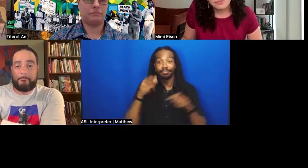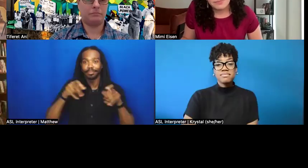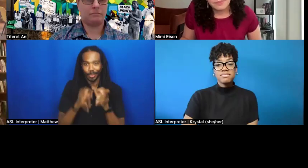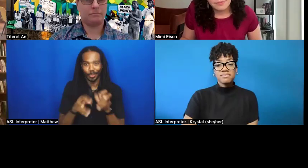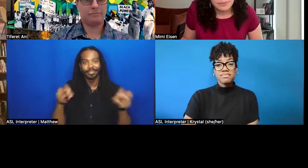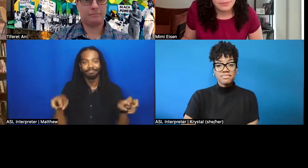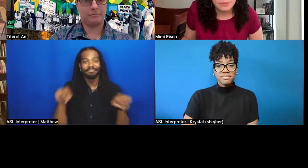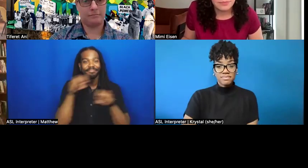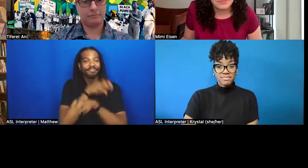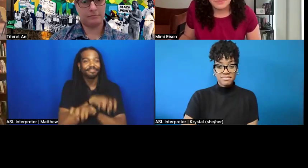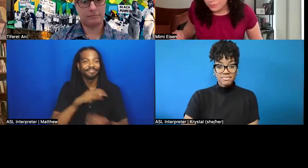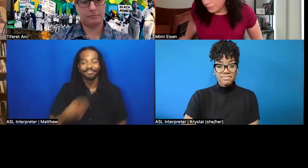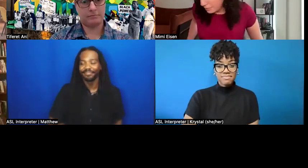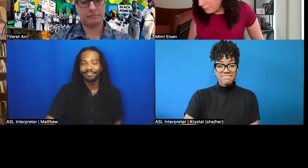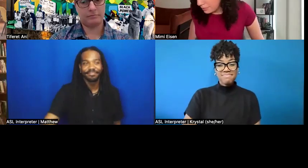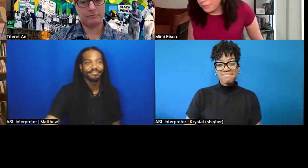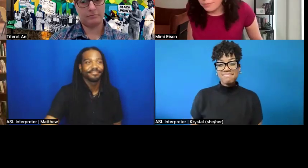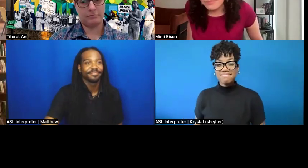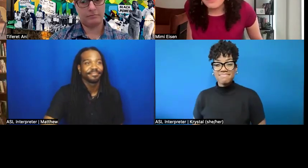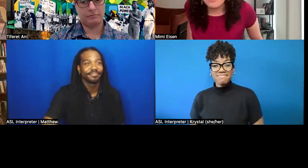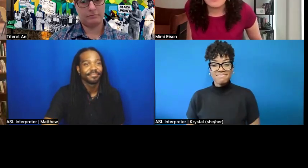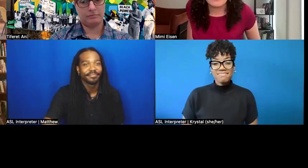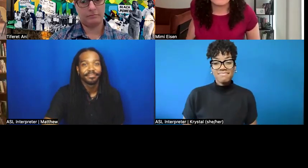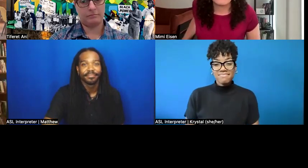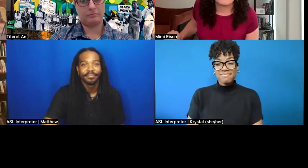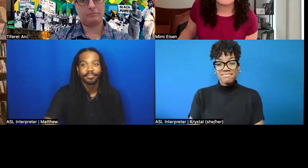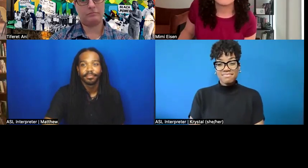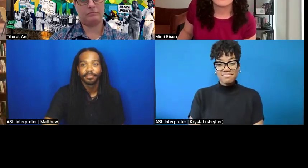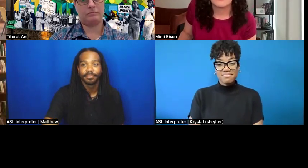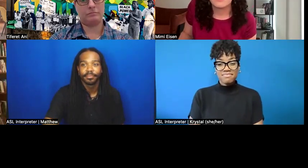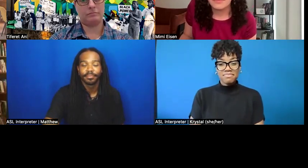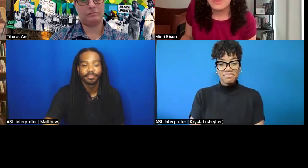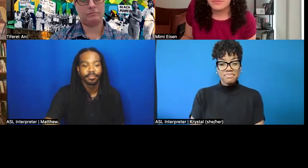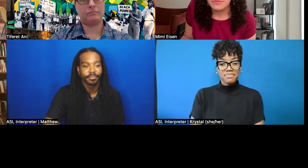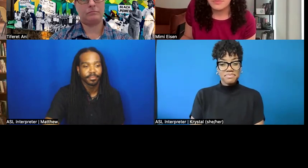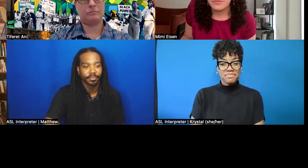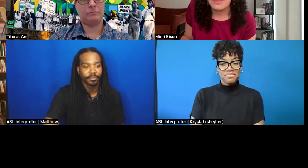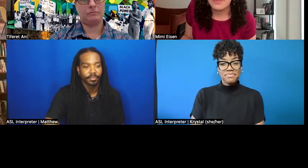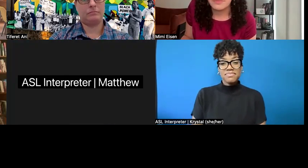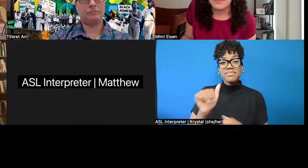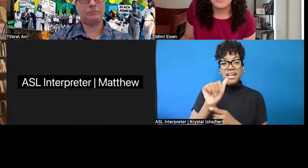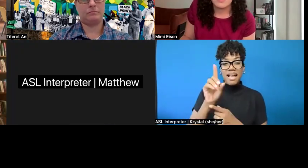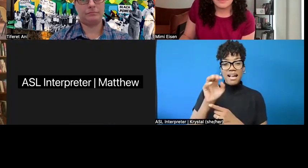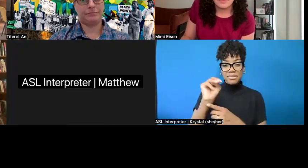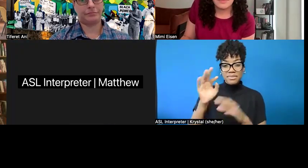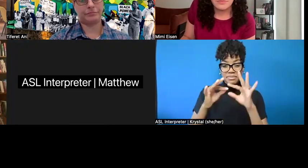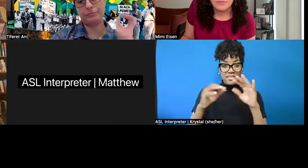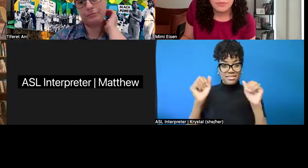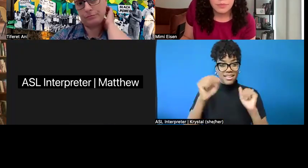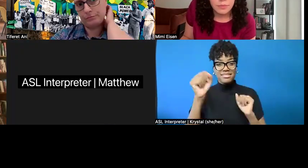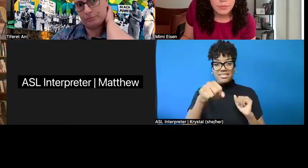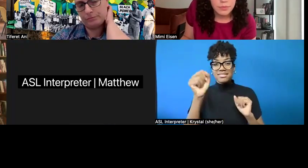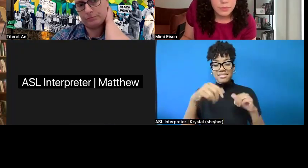Yes, yes. What I love about both of these lessons and the folks that people